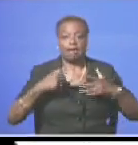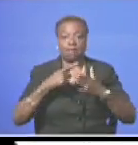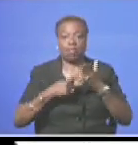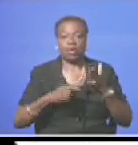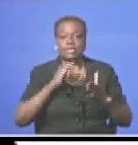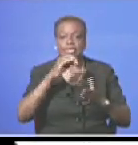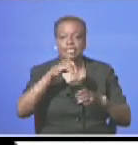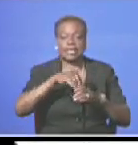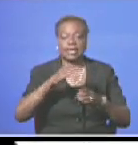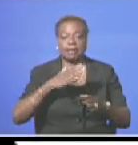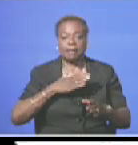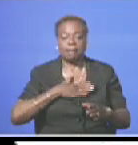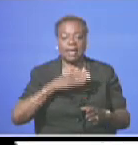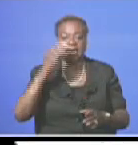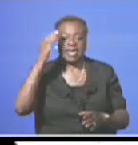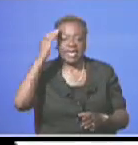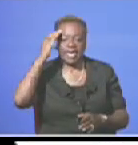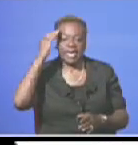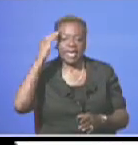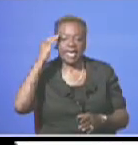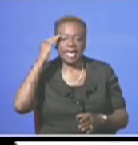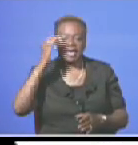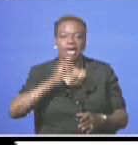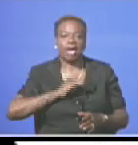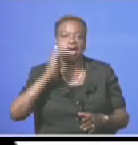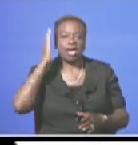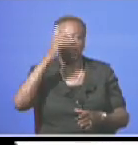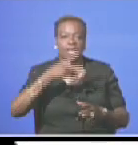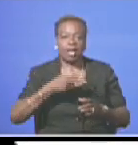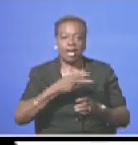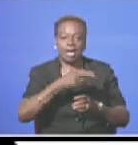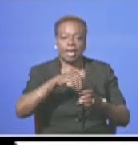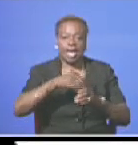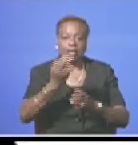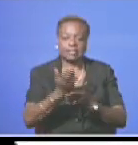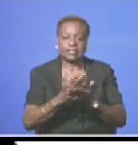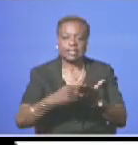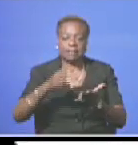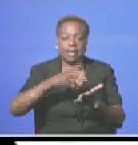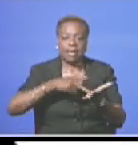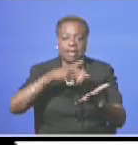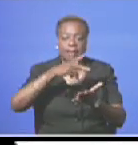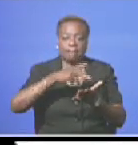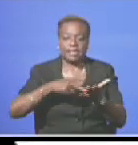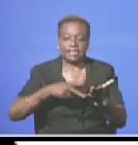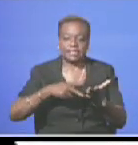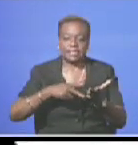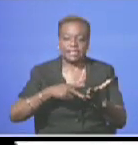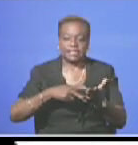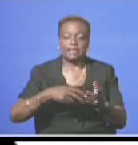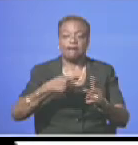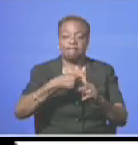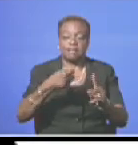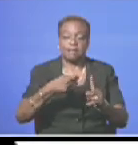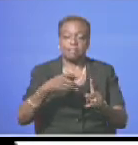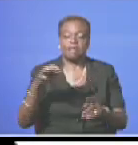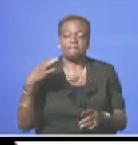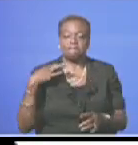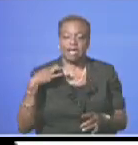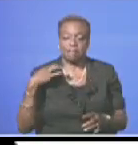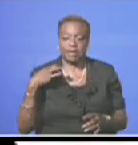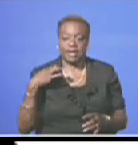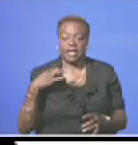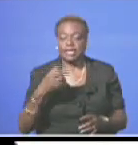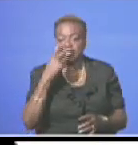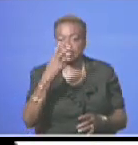8. So I will cut out some pieces out of the muslin fabric and try and see if it's